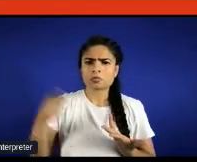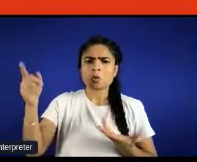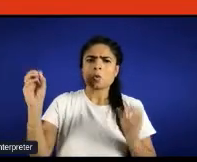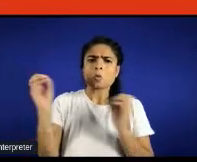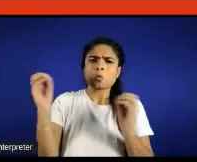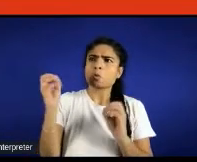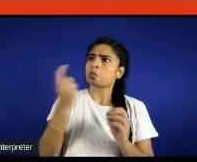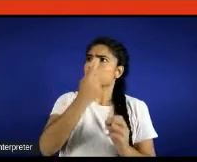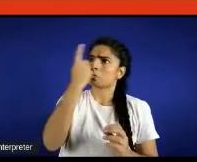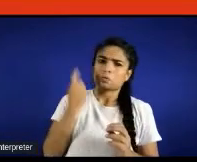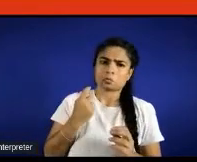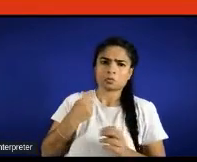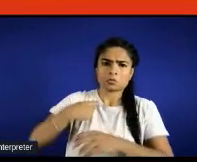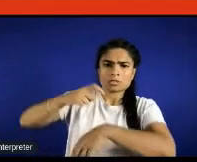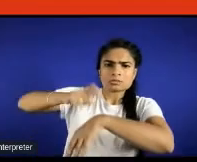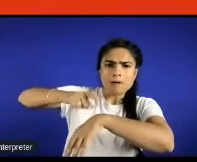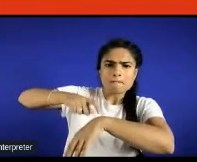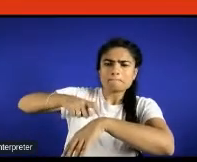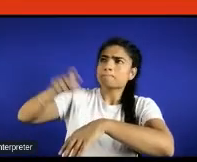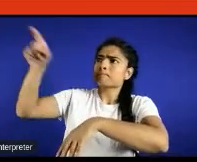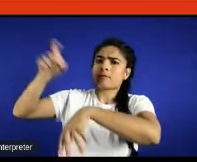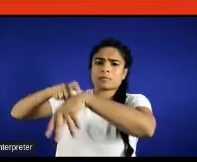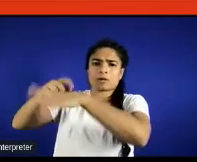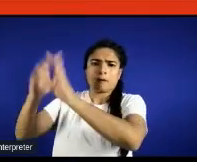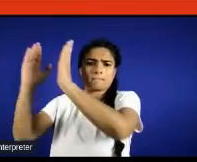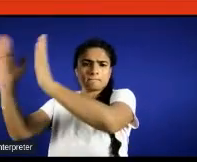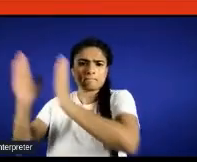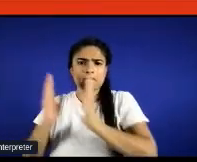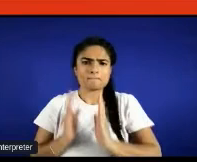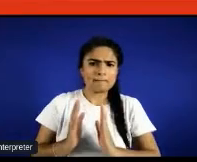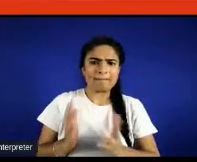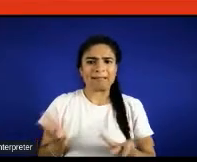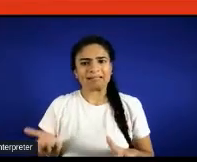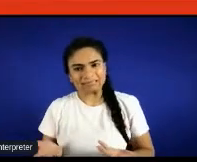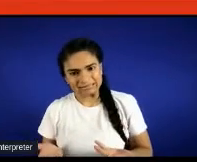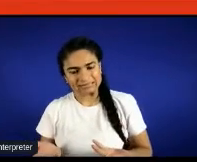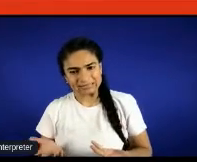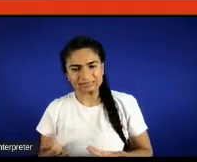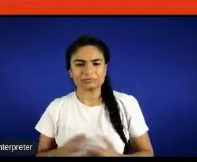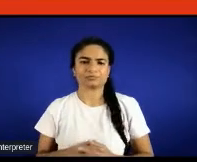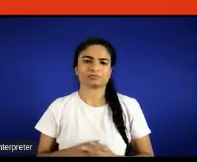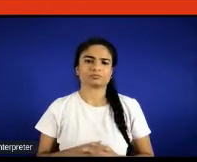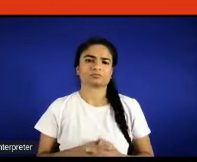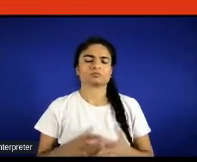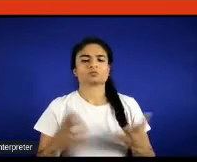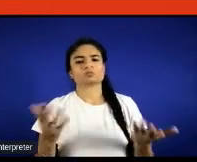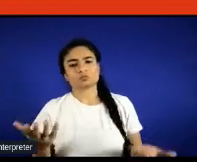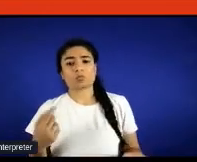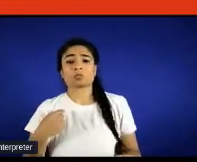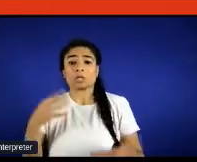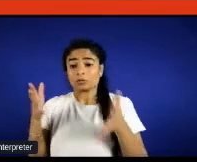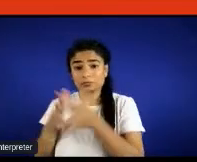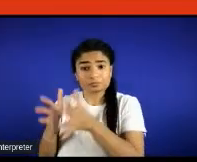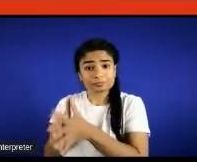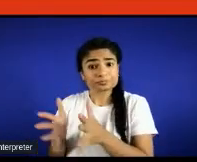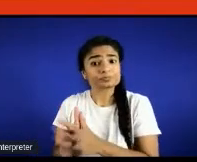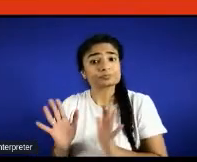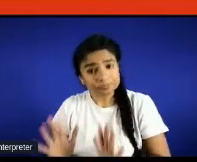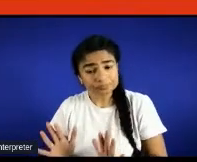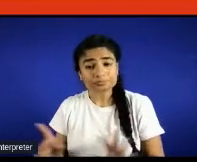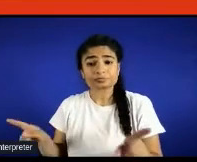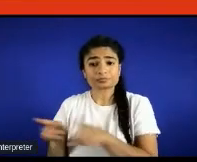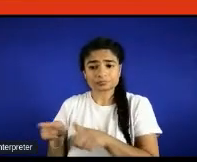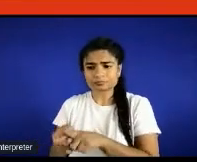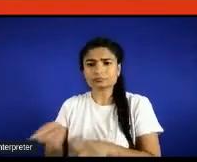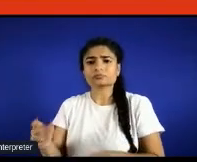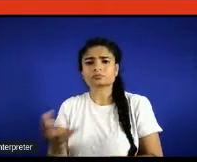been also as I said, they were also asking why they have not received the